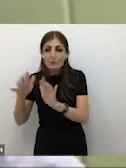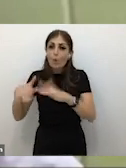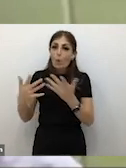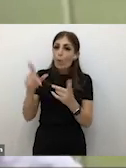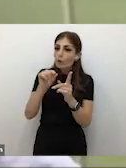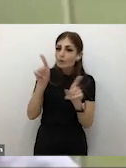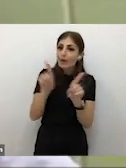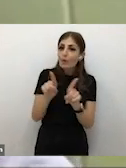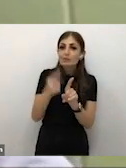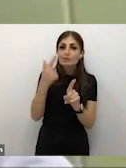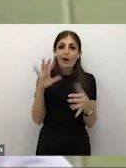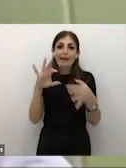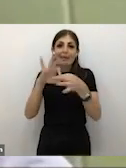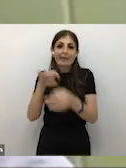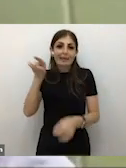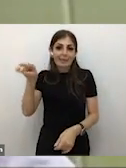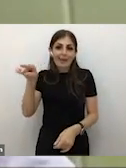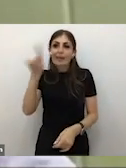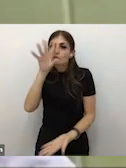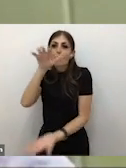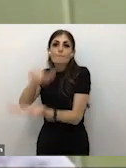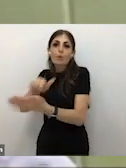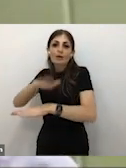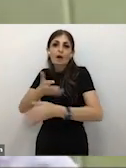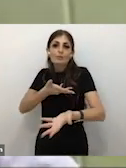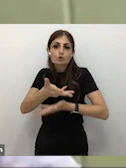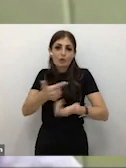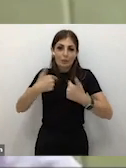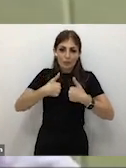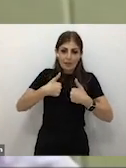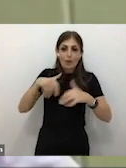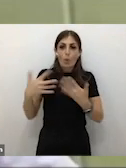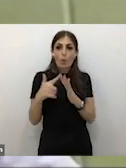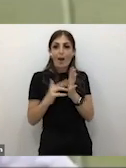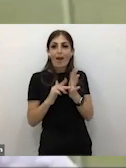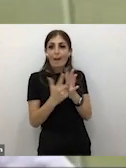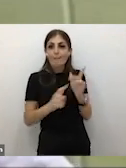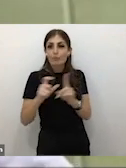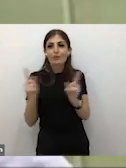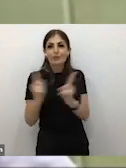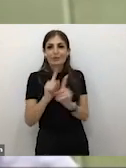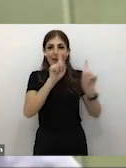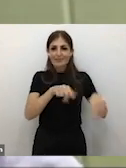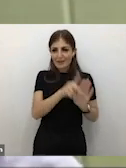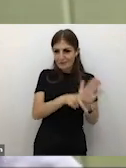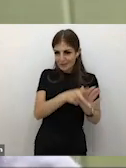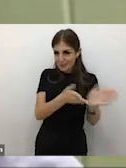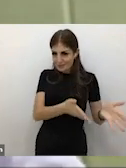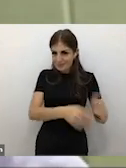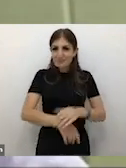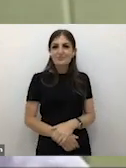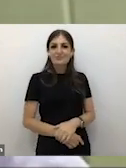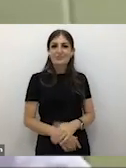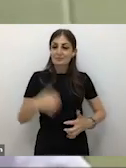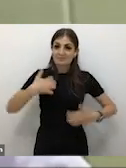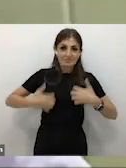also find a link on the opportunity page to book a time to chat with myself or Emerald, who you met at the start of this video. We're really